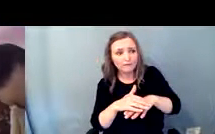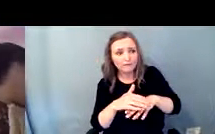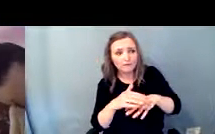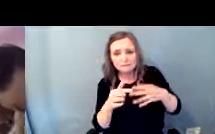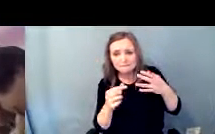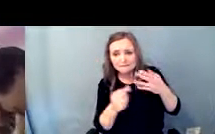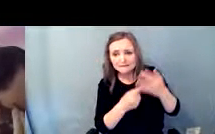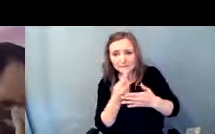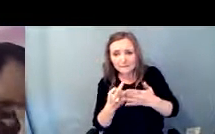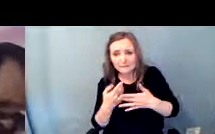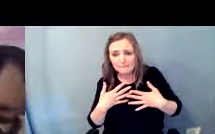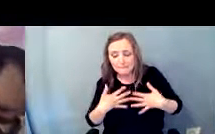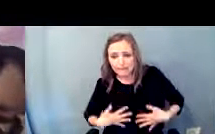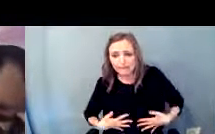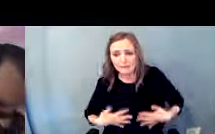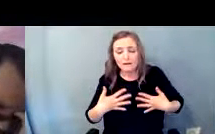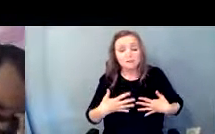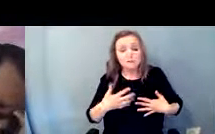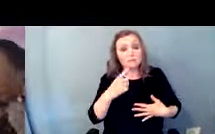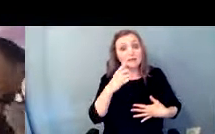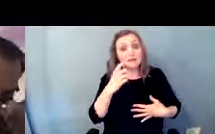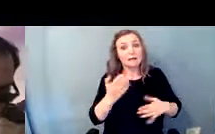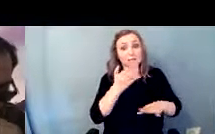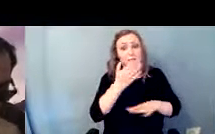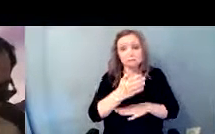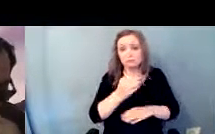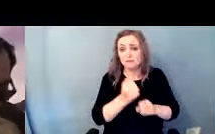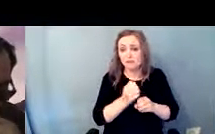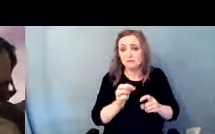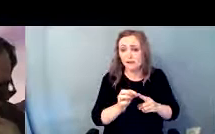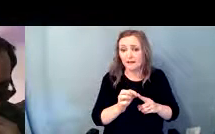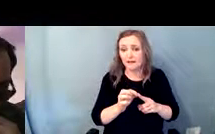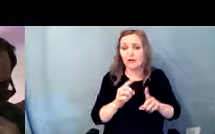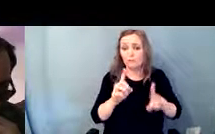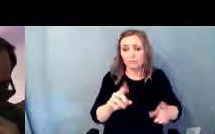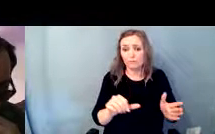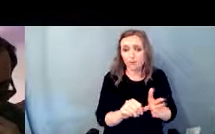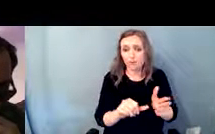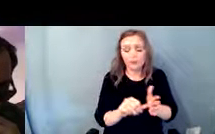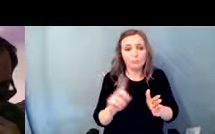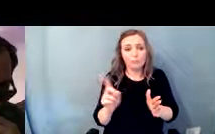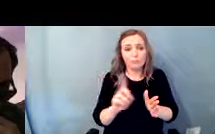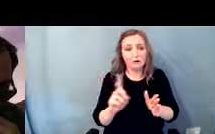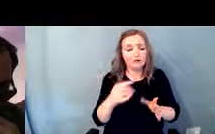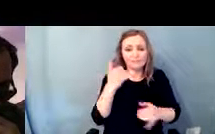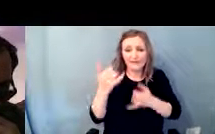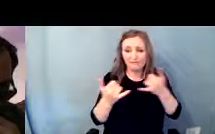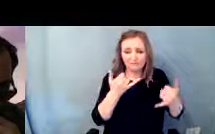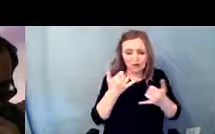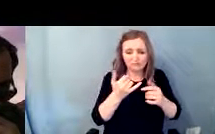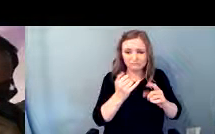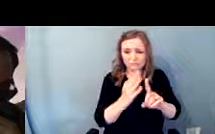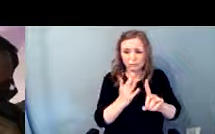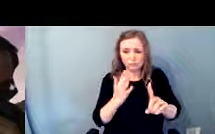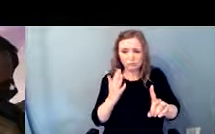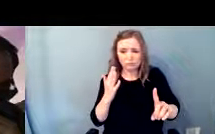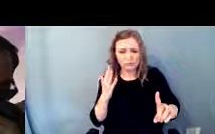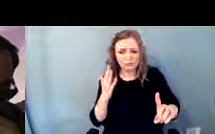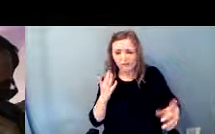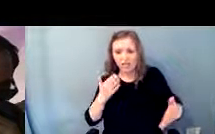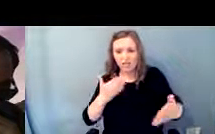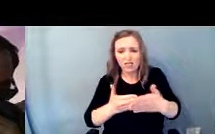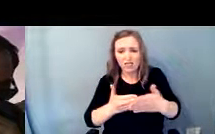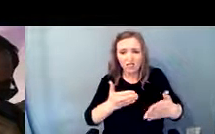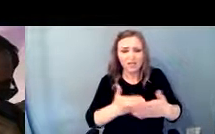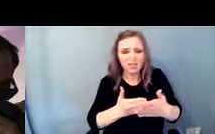GP. But as I say, you know, there was some frustration caused by long wait times on telephones. Hospitals also